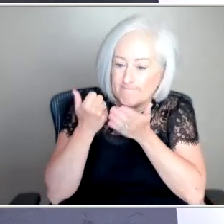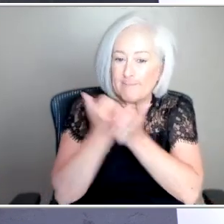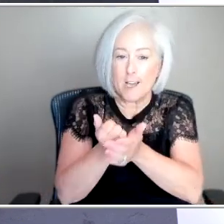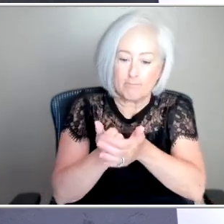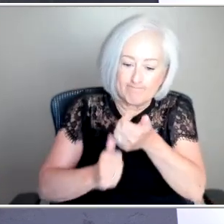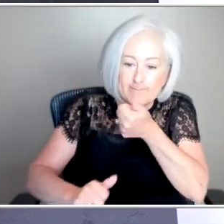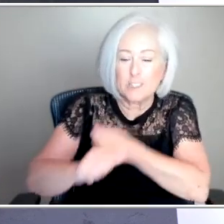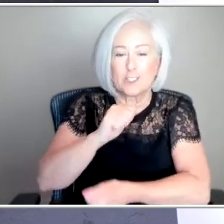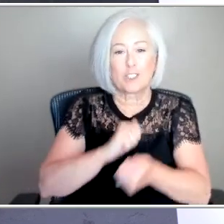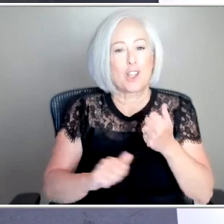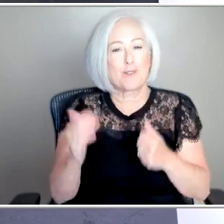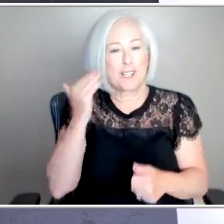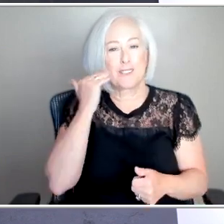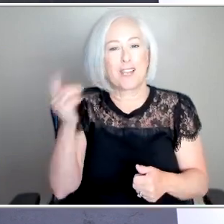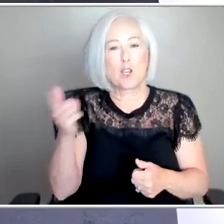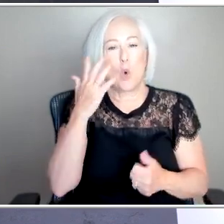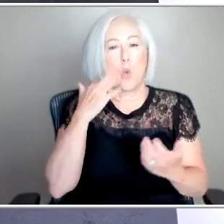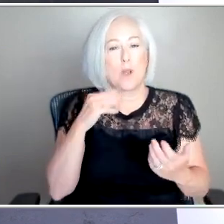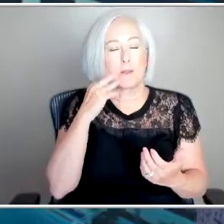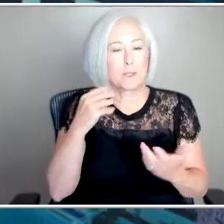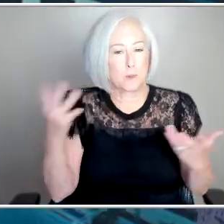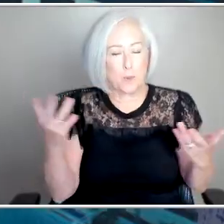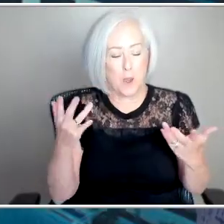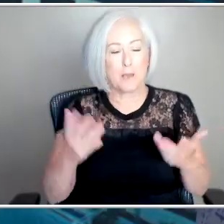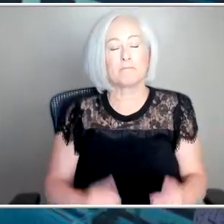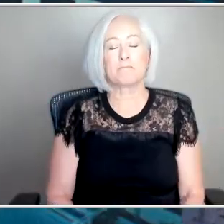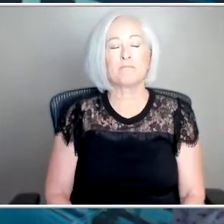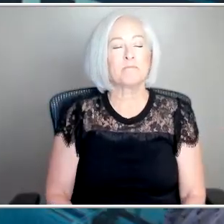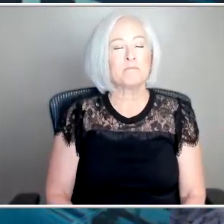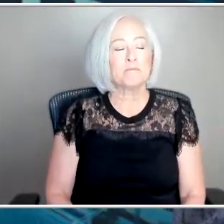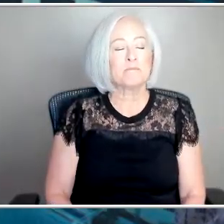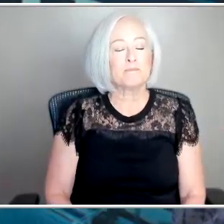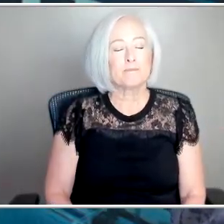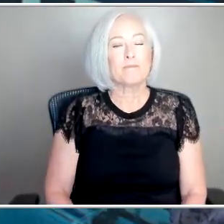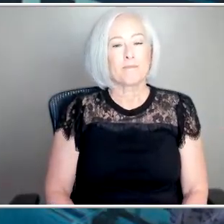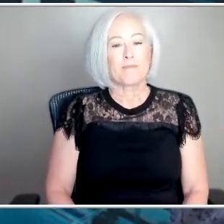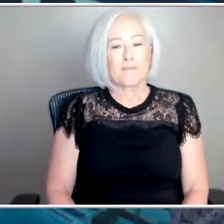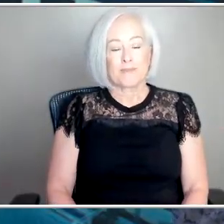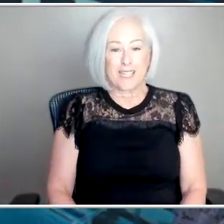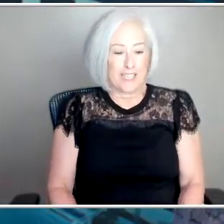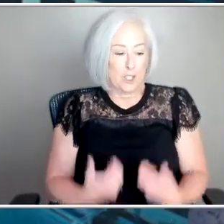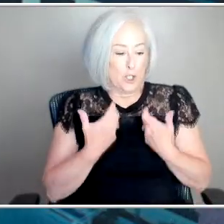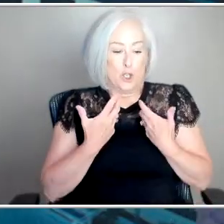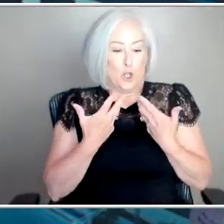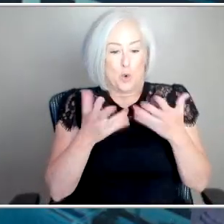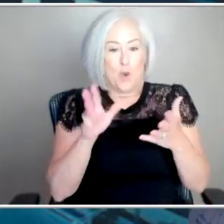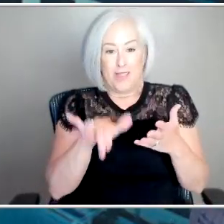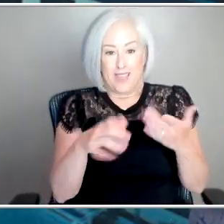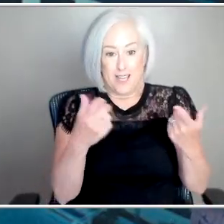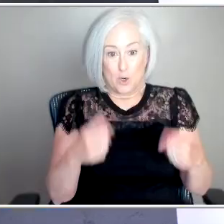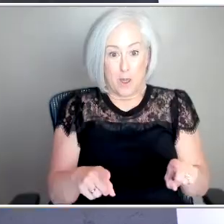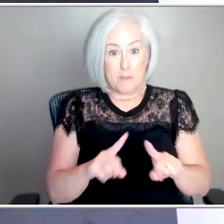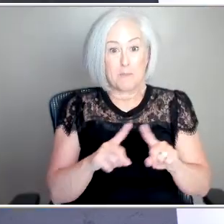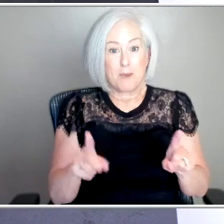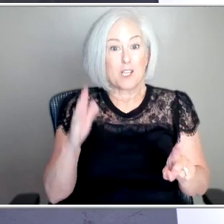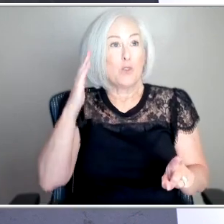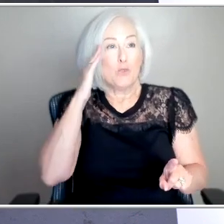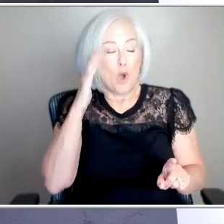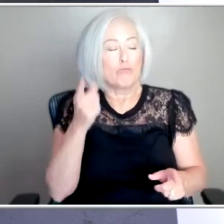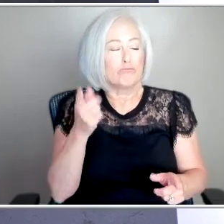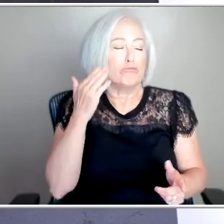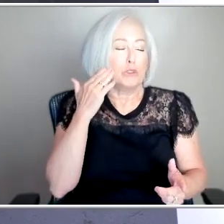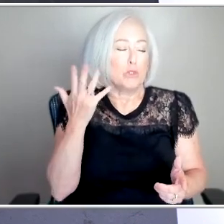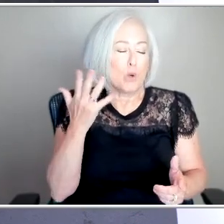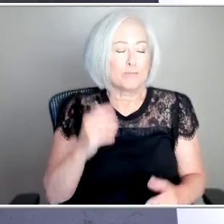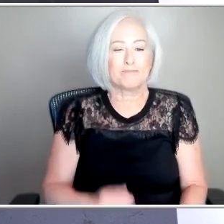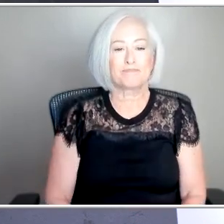Yes. Nobody on the outside really is, knows. like I said, it's something you don't want to happen, but if you know, you know. So Adrian, on the